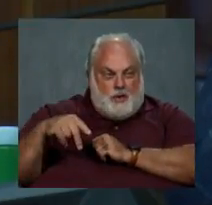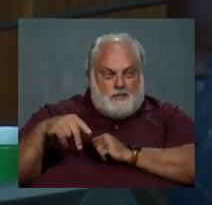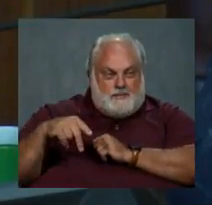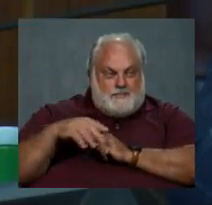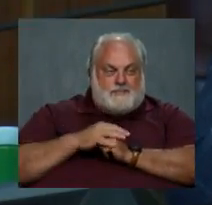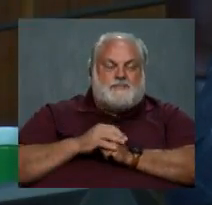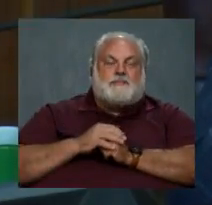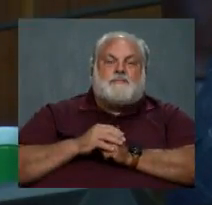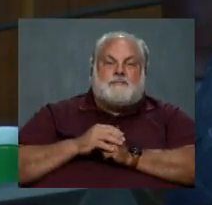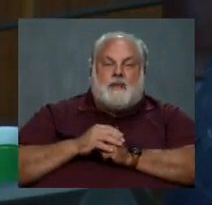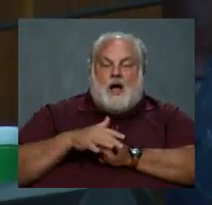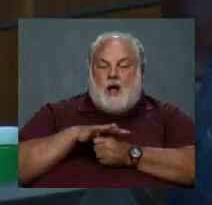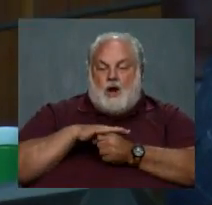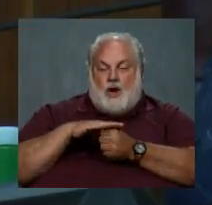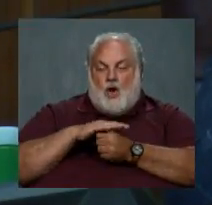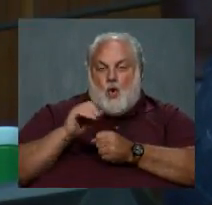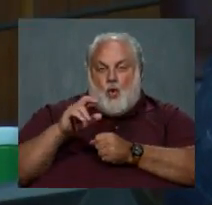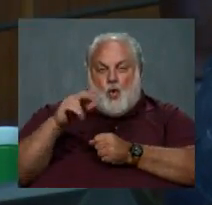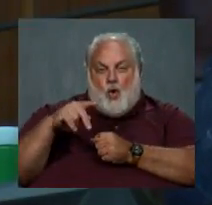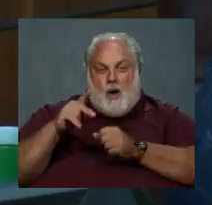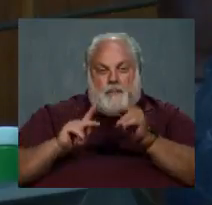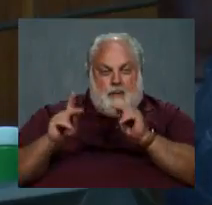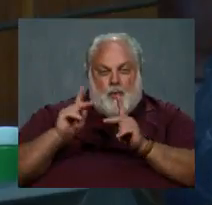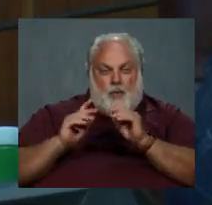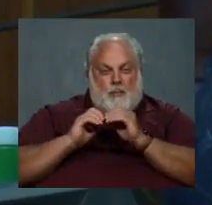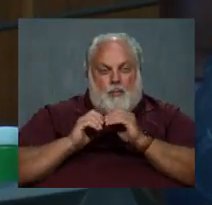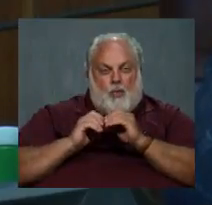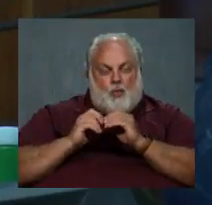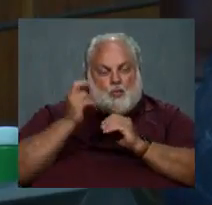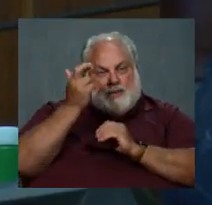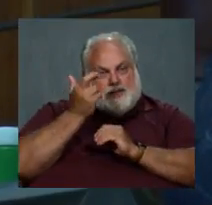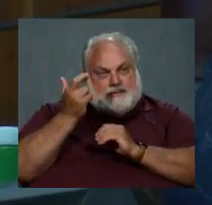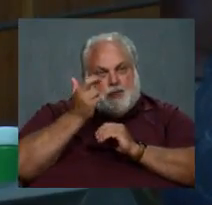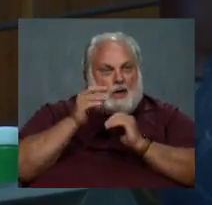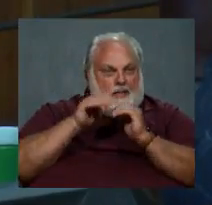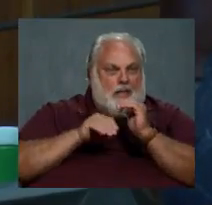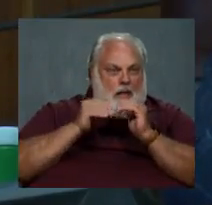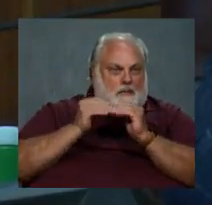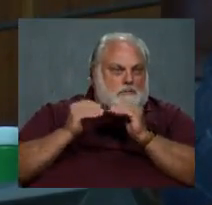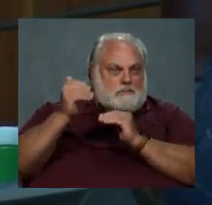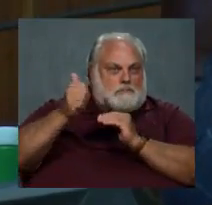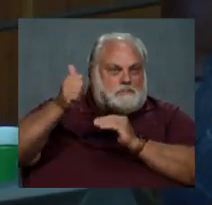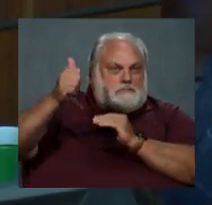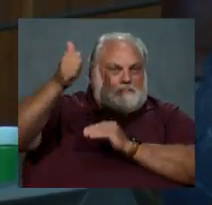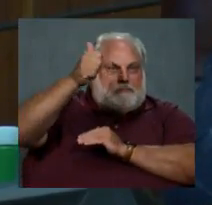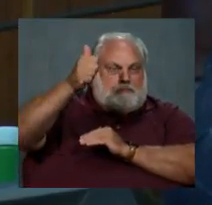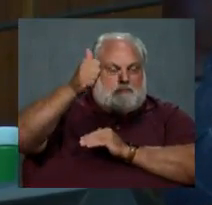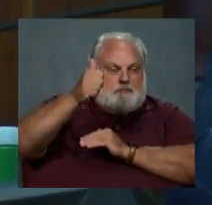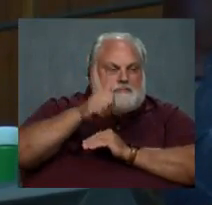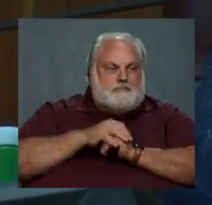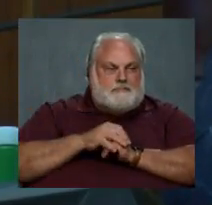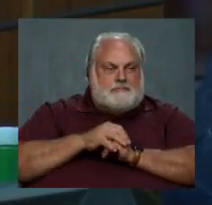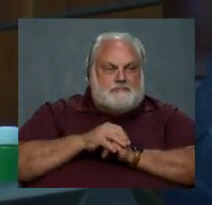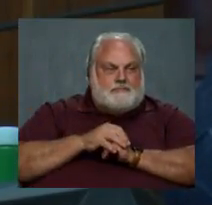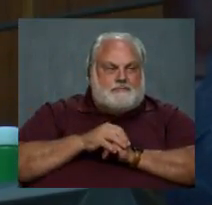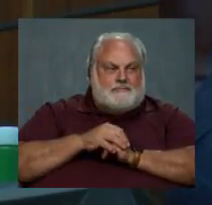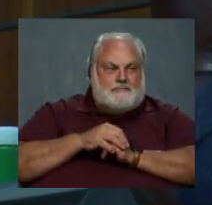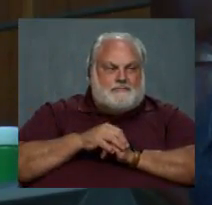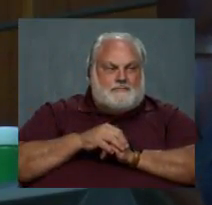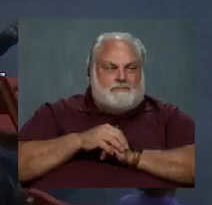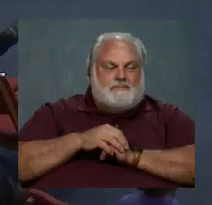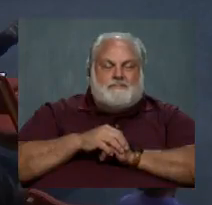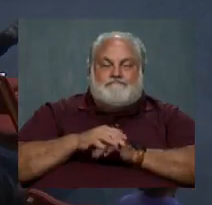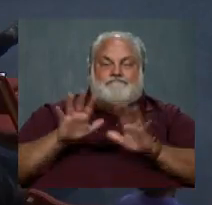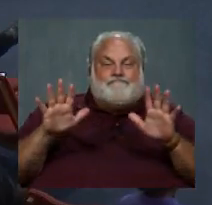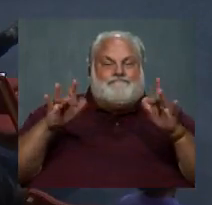There. Yes, it is. Our local Corps folks are a little more reasonable than the Vicksburg office. I've had some dealings with them on some duck hunting stuff. So I'll